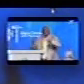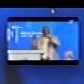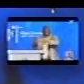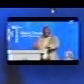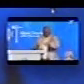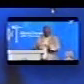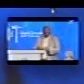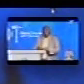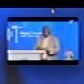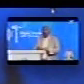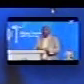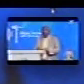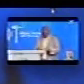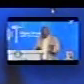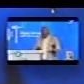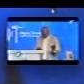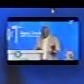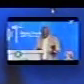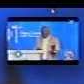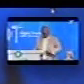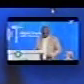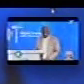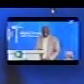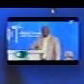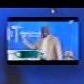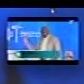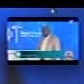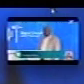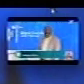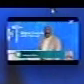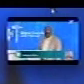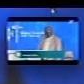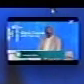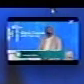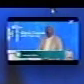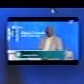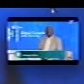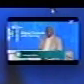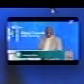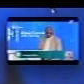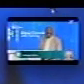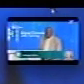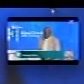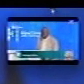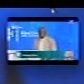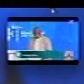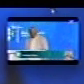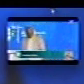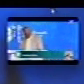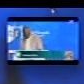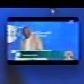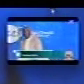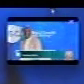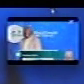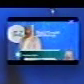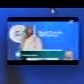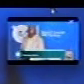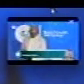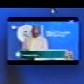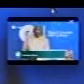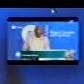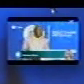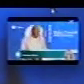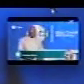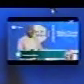as God. If you knew a great man, how will you respect and honor that great man? You put